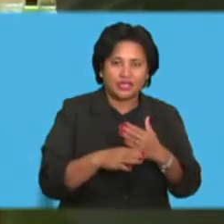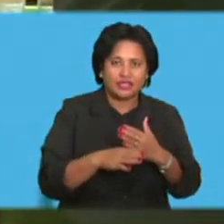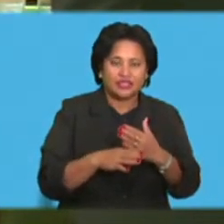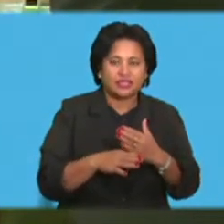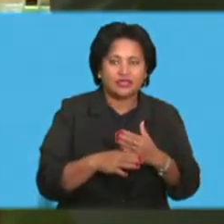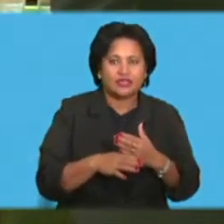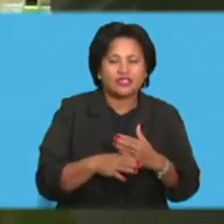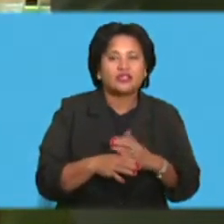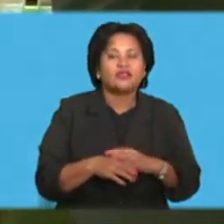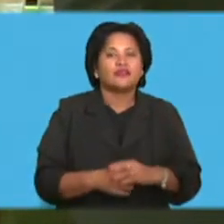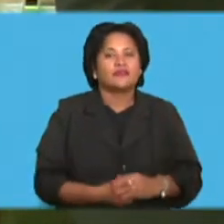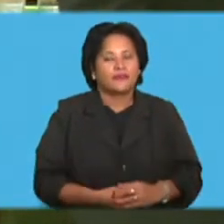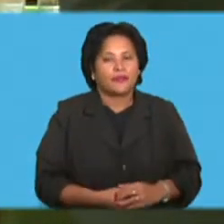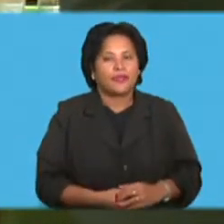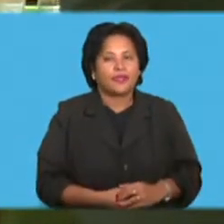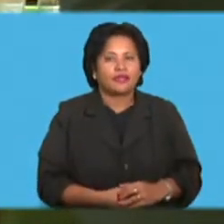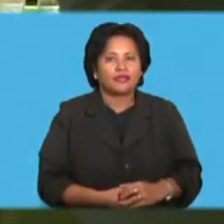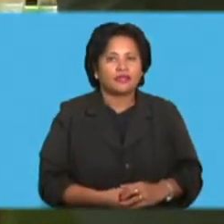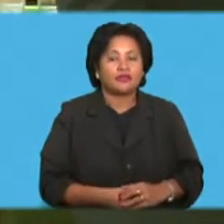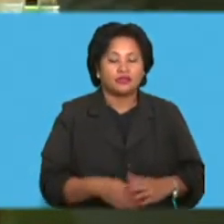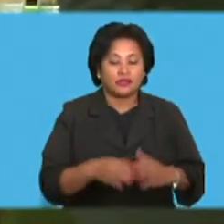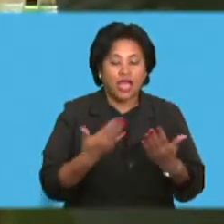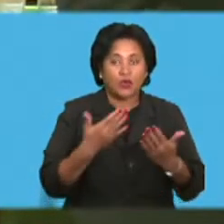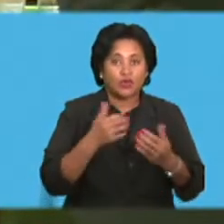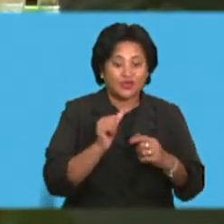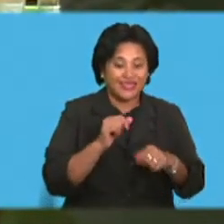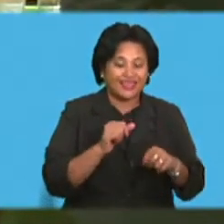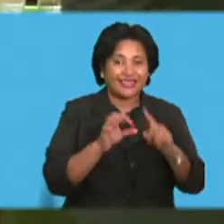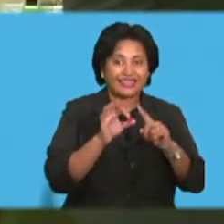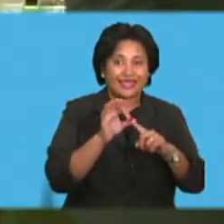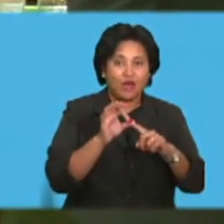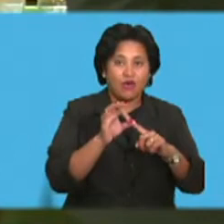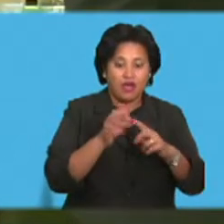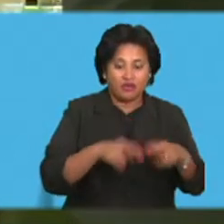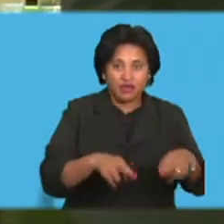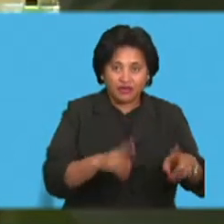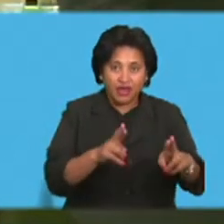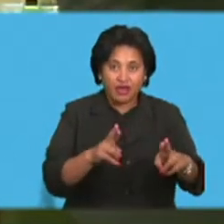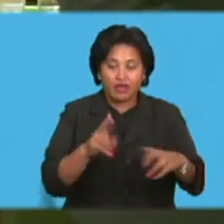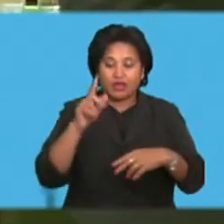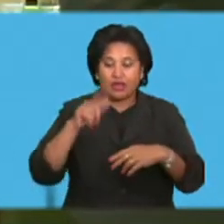dredging the Qawa River, the Labasa Navigational Channel,